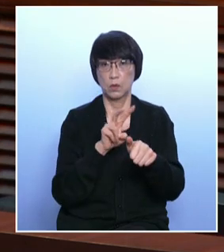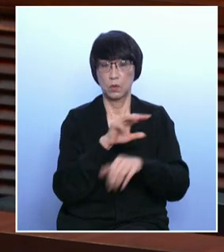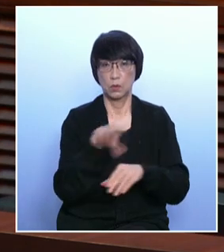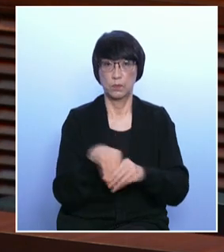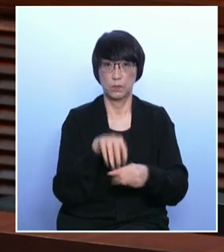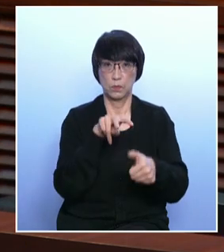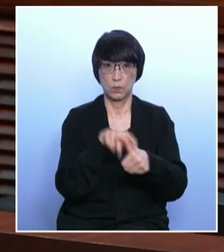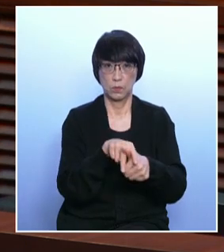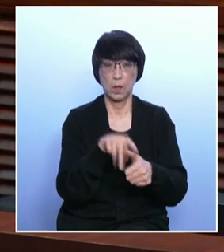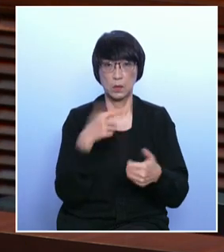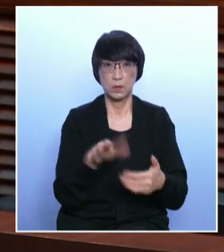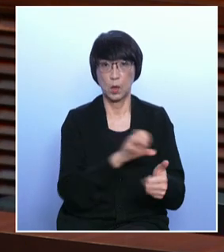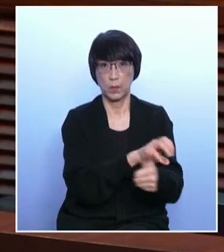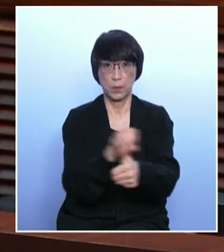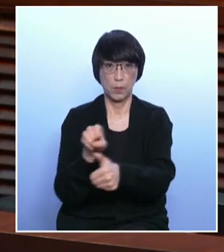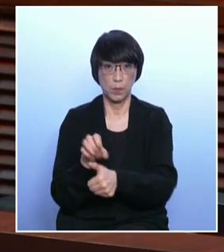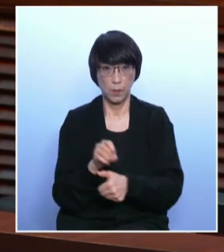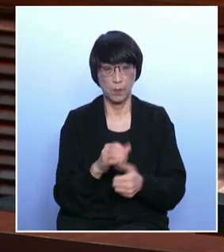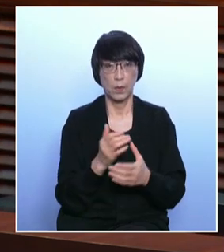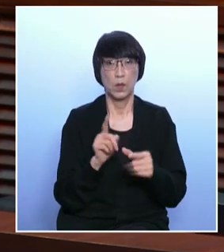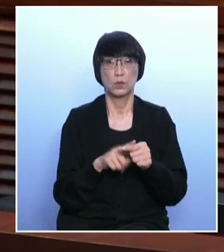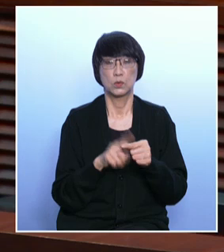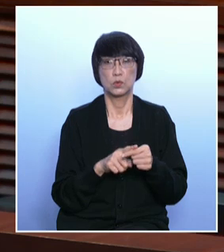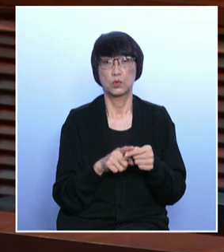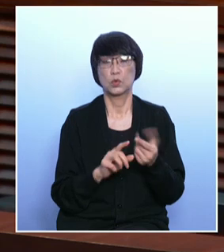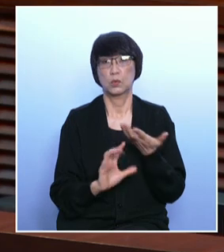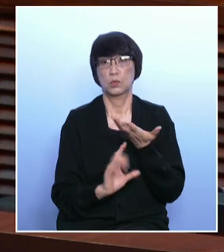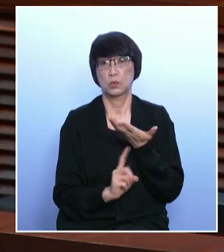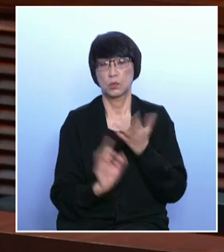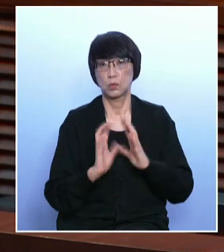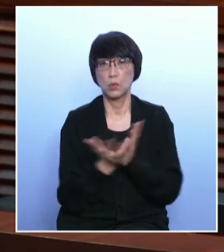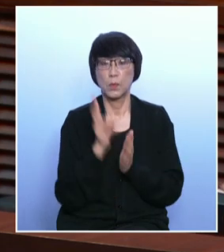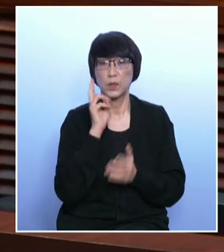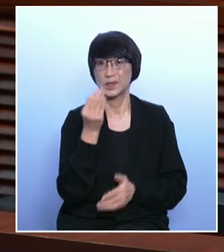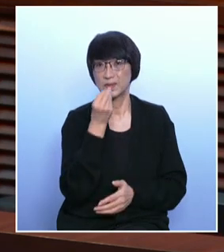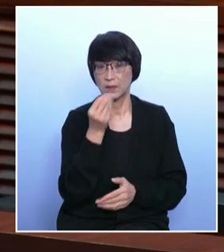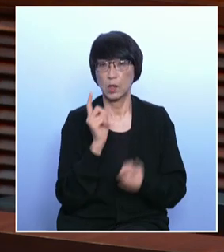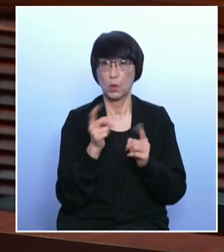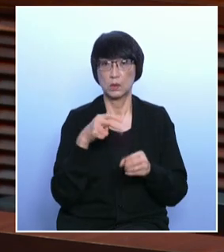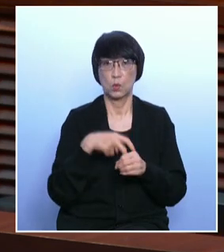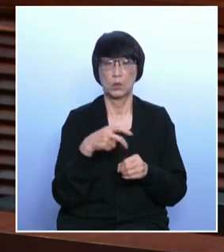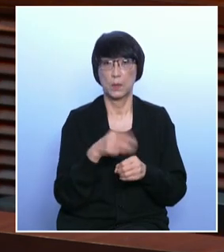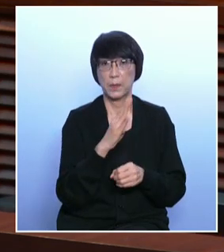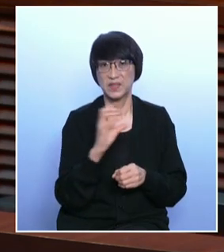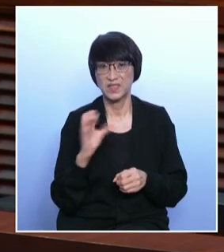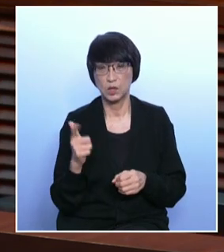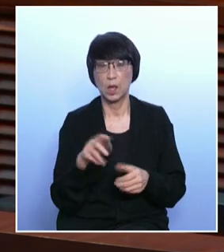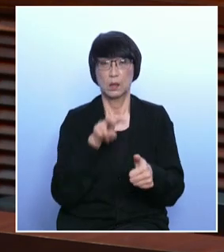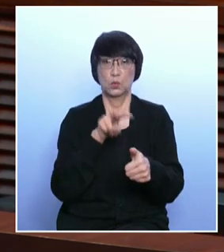There should be regulation over CMM being used as Chinese medicine.